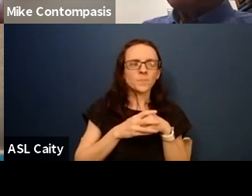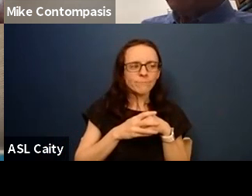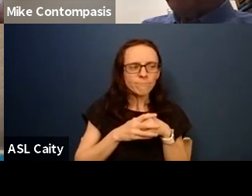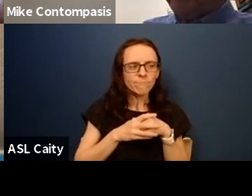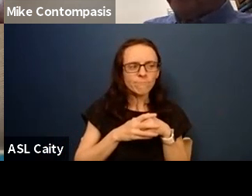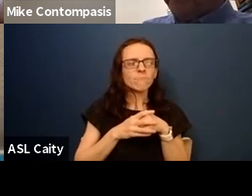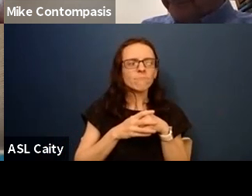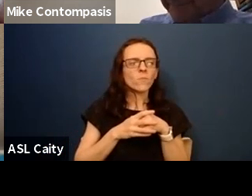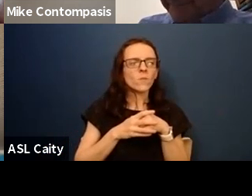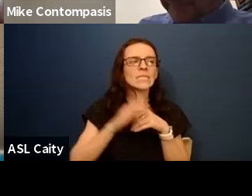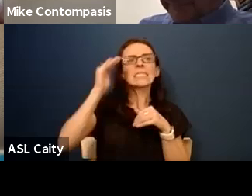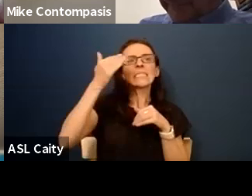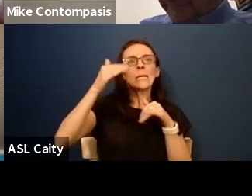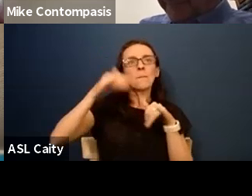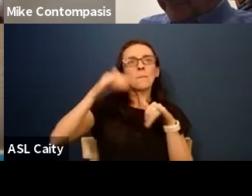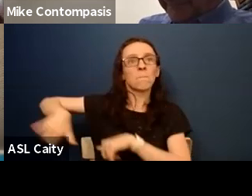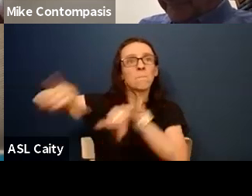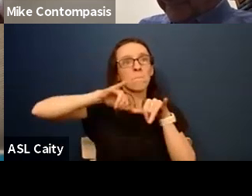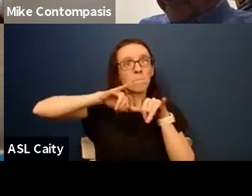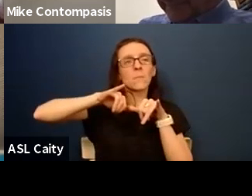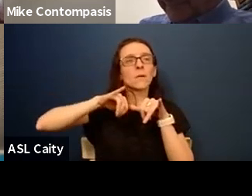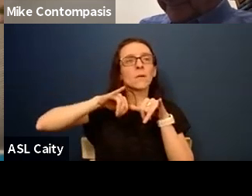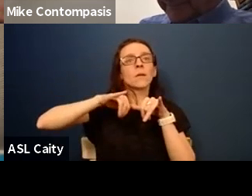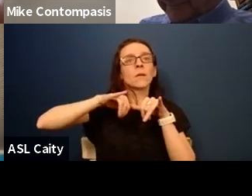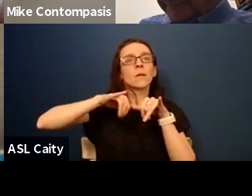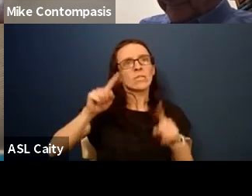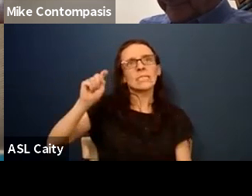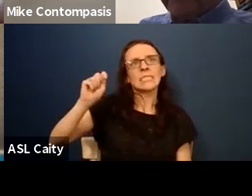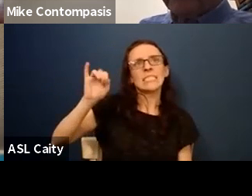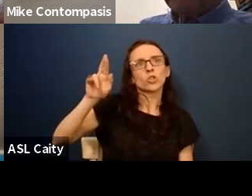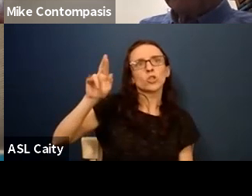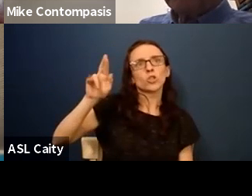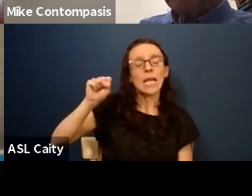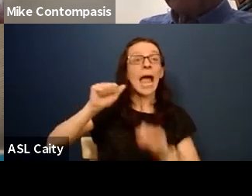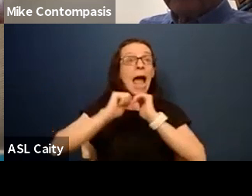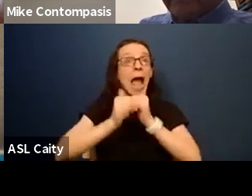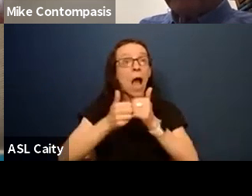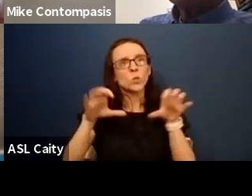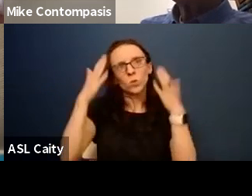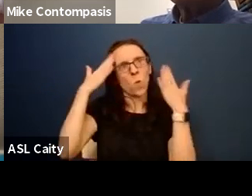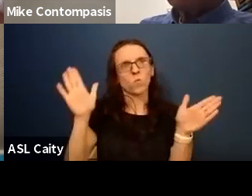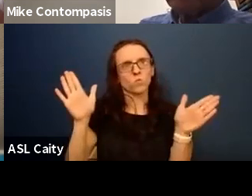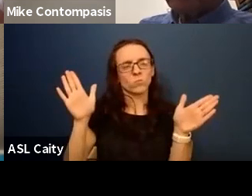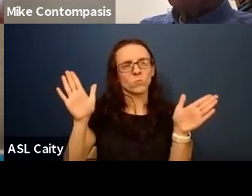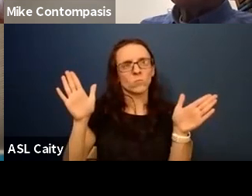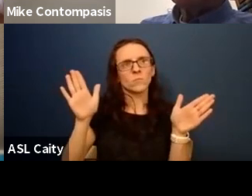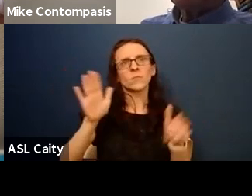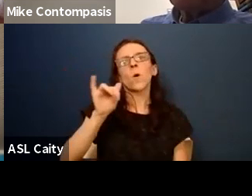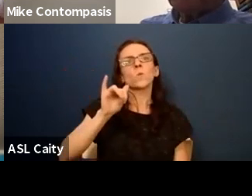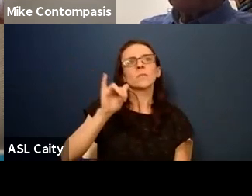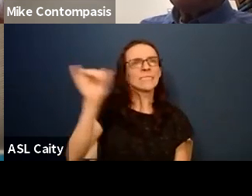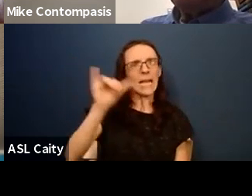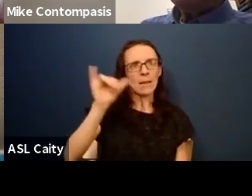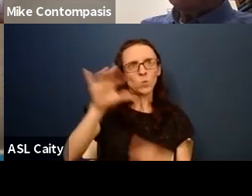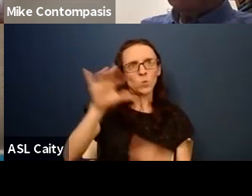the common denominator amongst all three options is the tiers, whether they're census tracts, social, whatever. So that, like you,